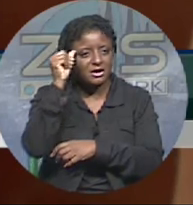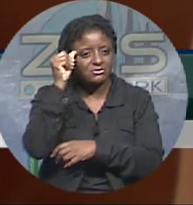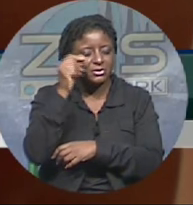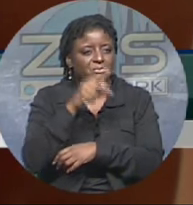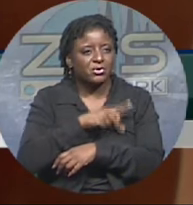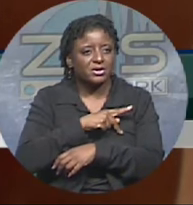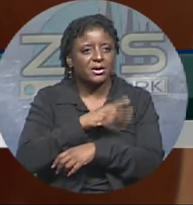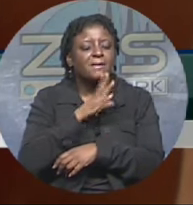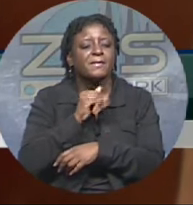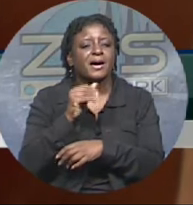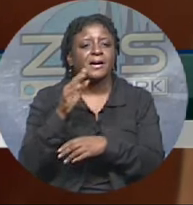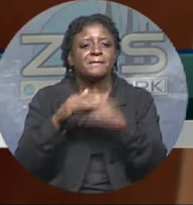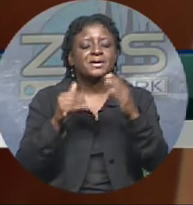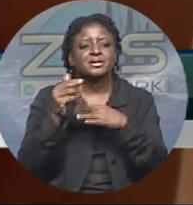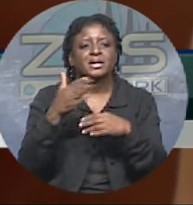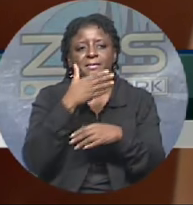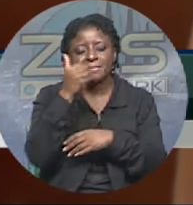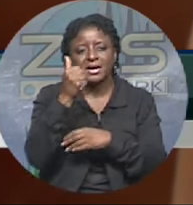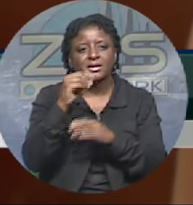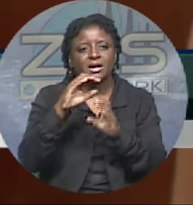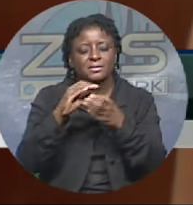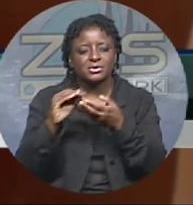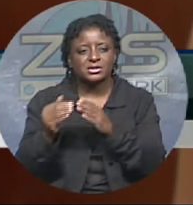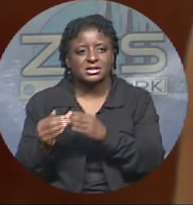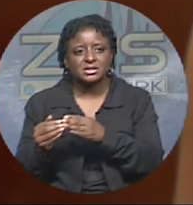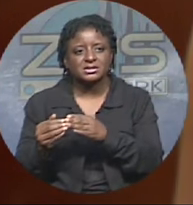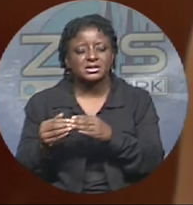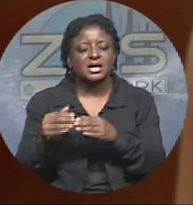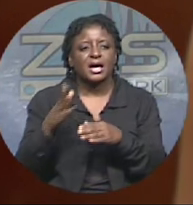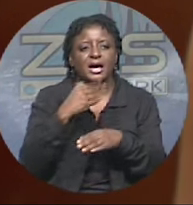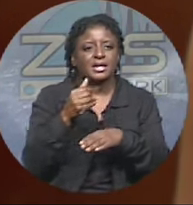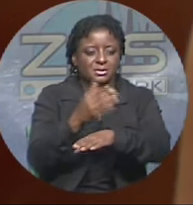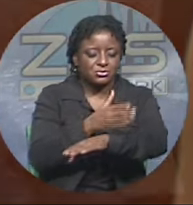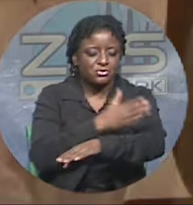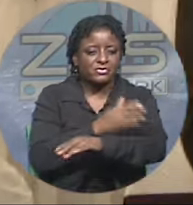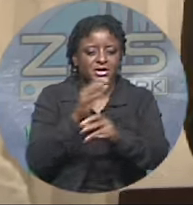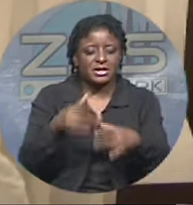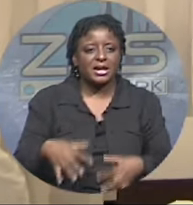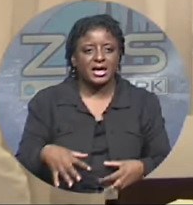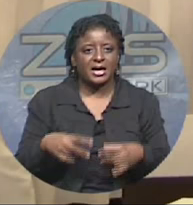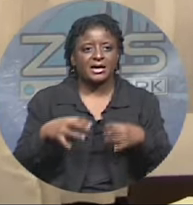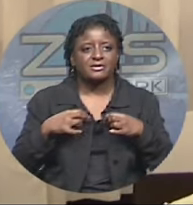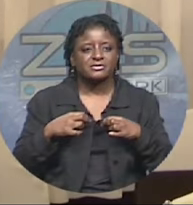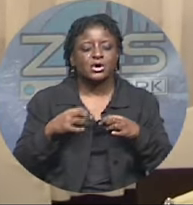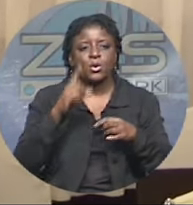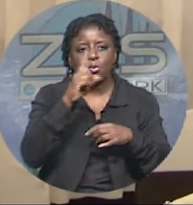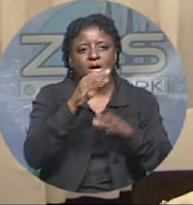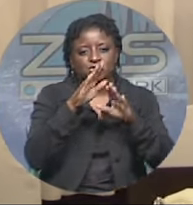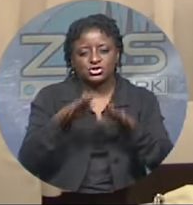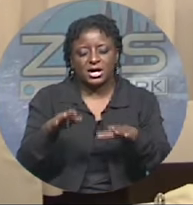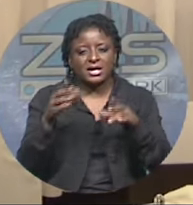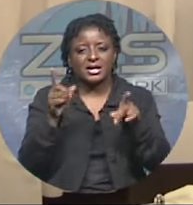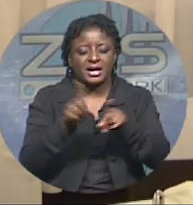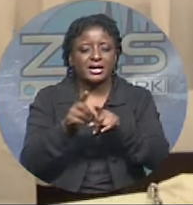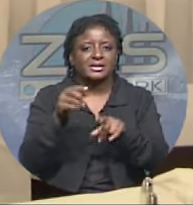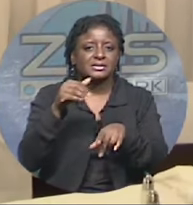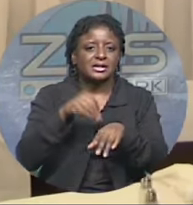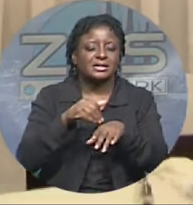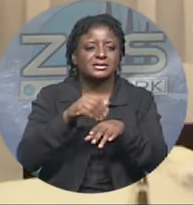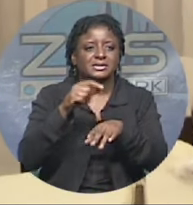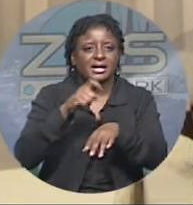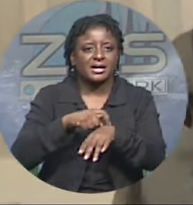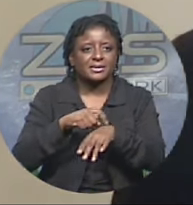building better communities and improving lives one child at a time. The Lieutenant Governor gave an idea of what he hopes